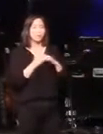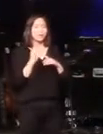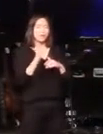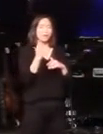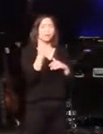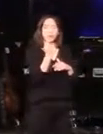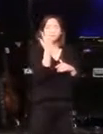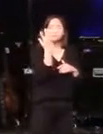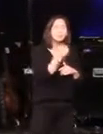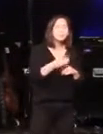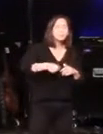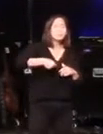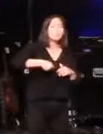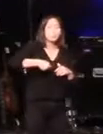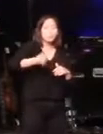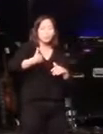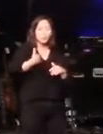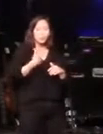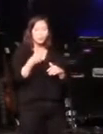Aren't you just happy with that?